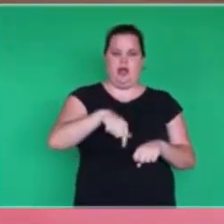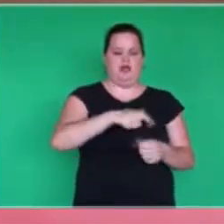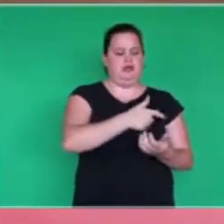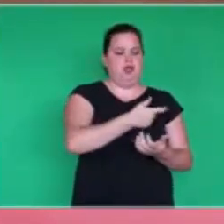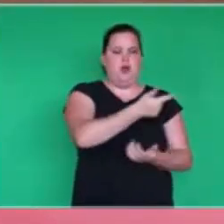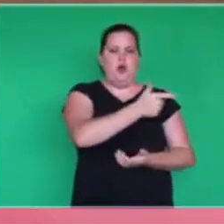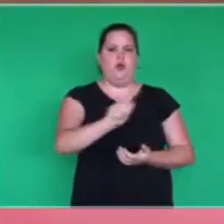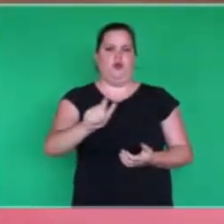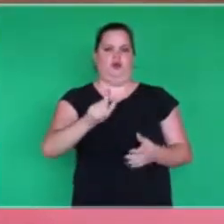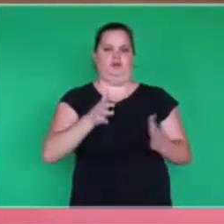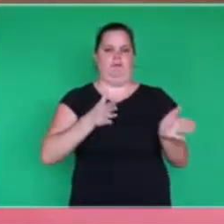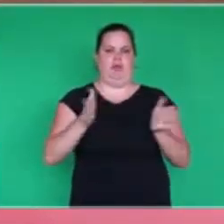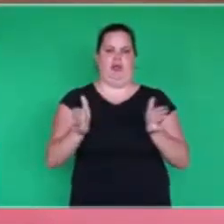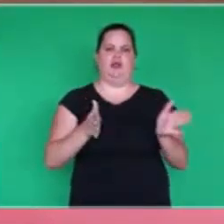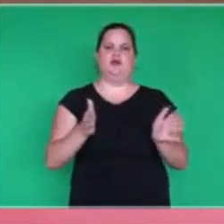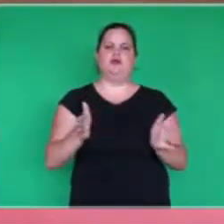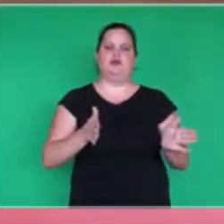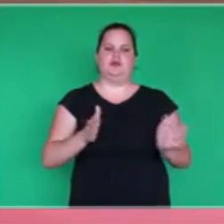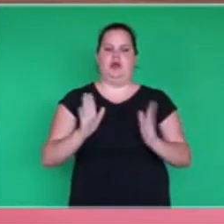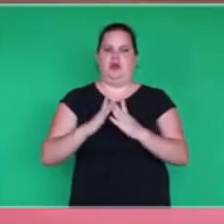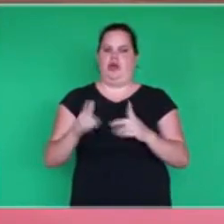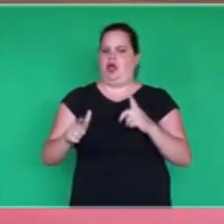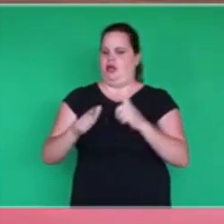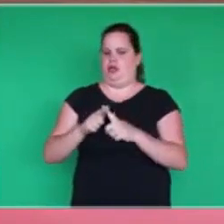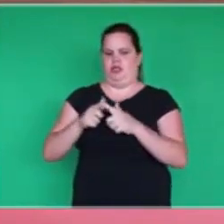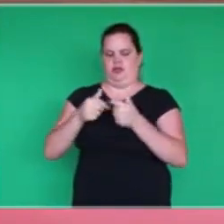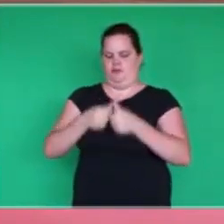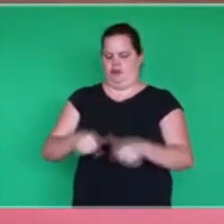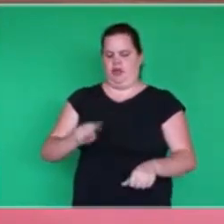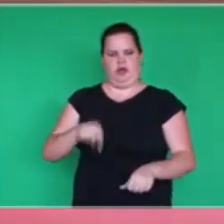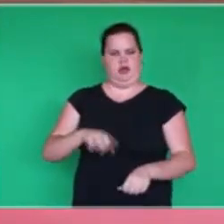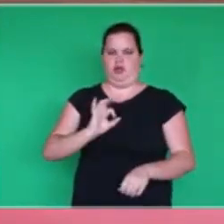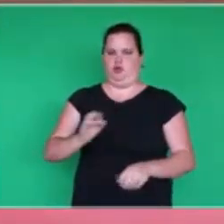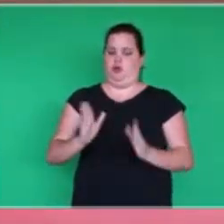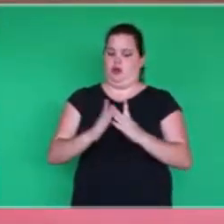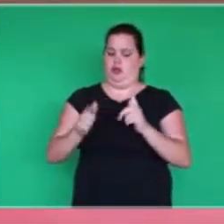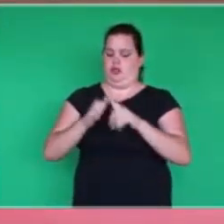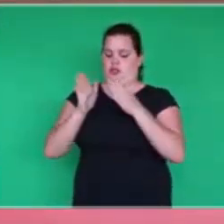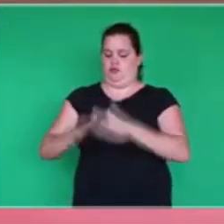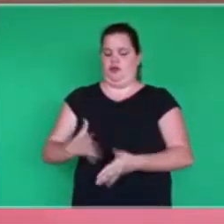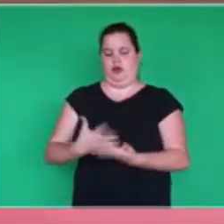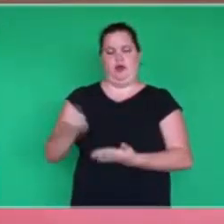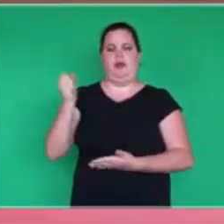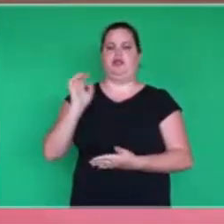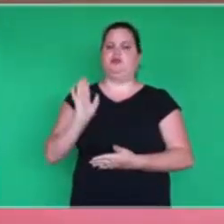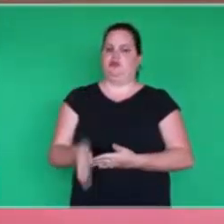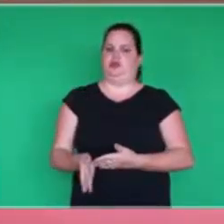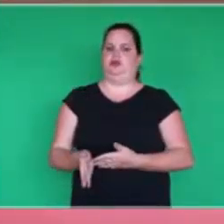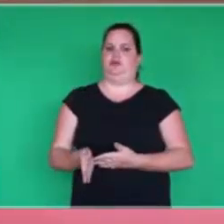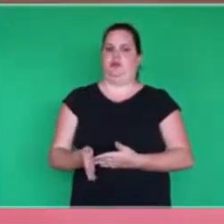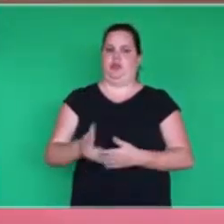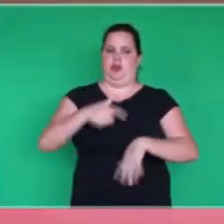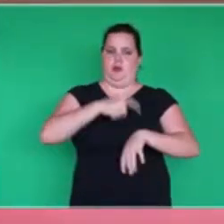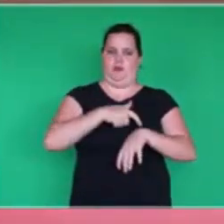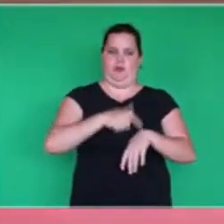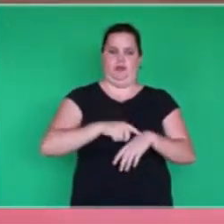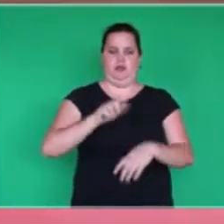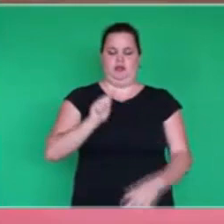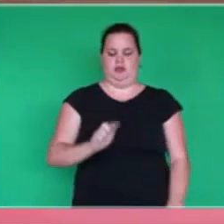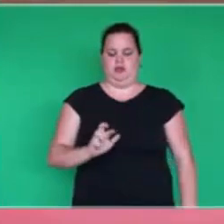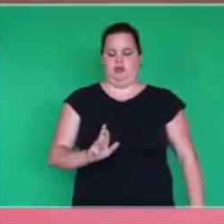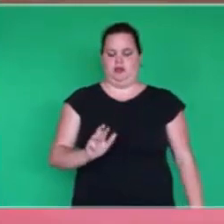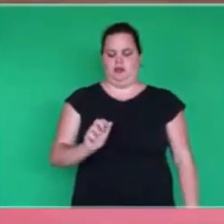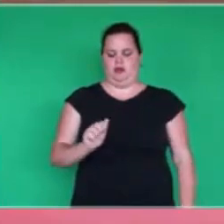here because they did not accept Jesus. Israel will find itself surrounded, and the